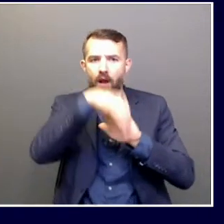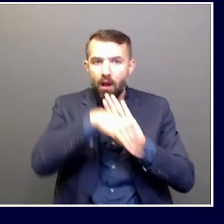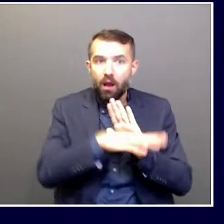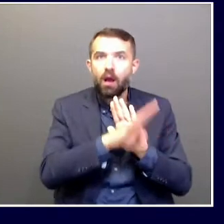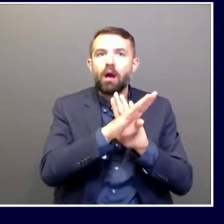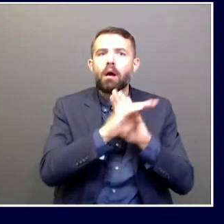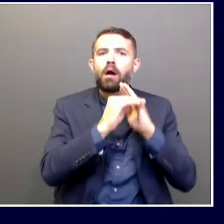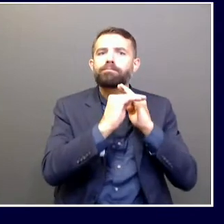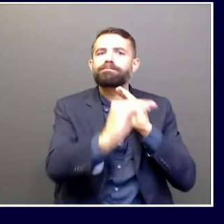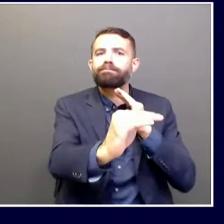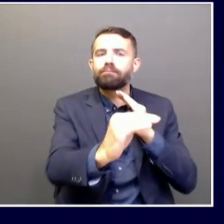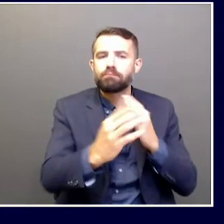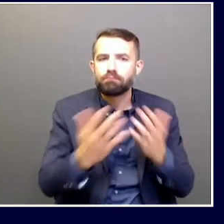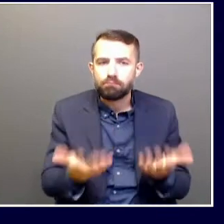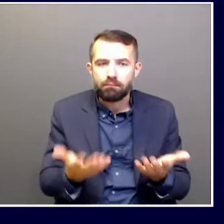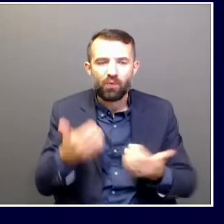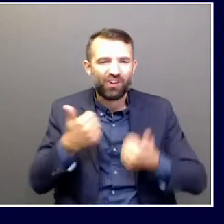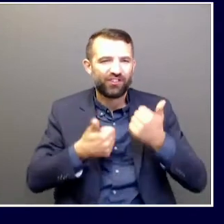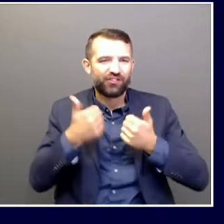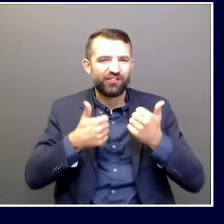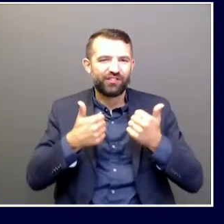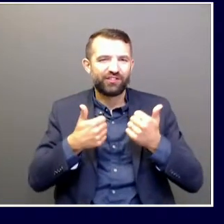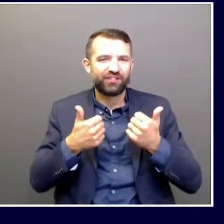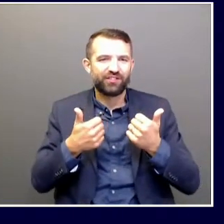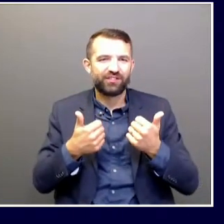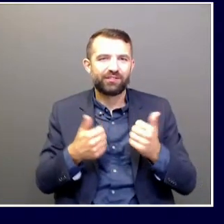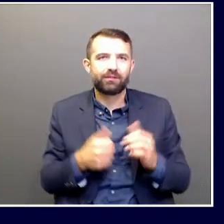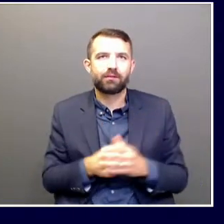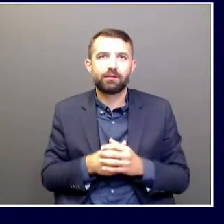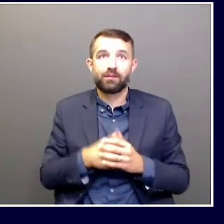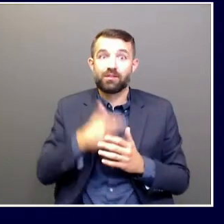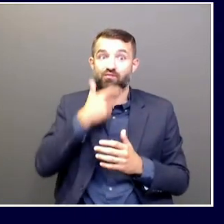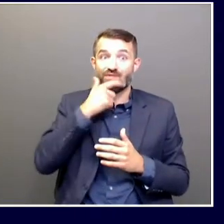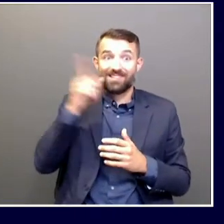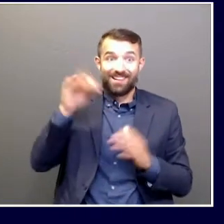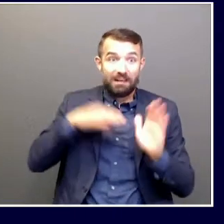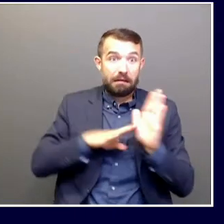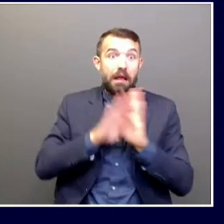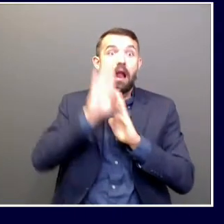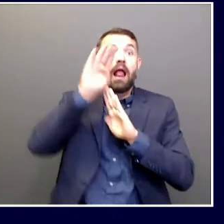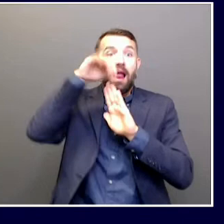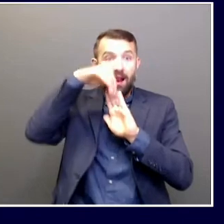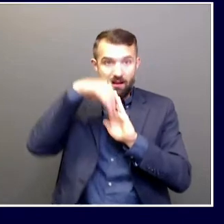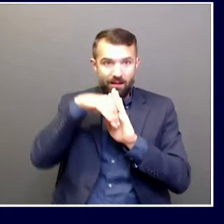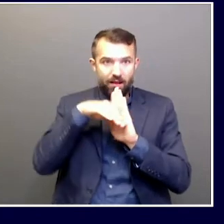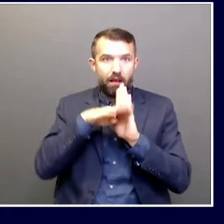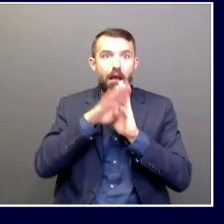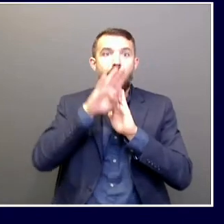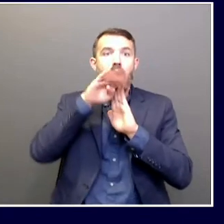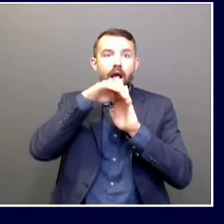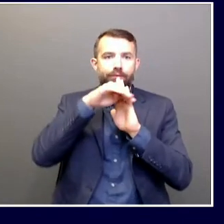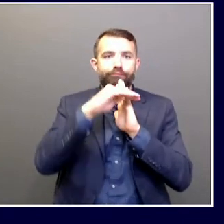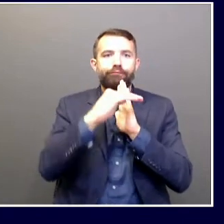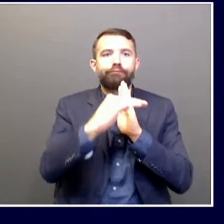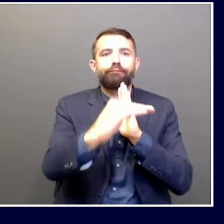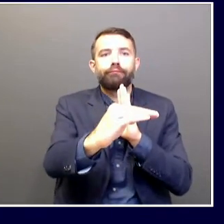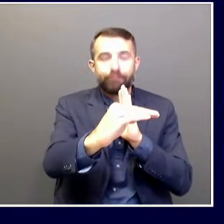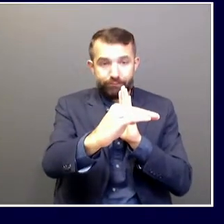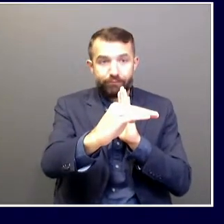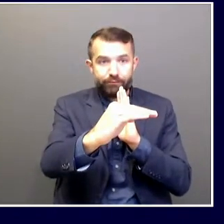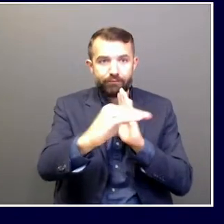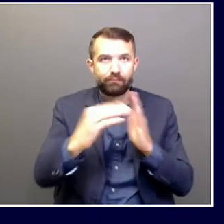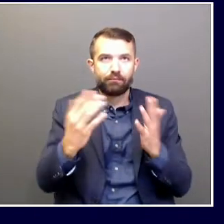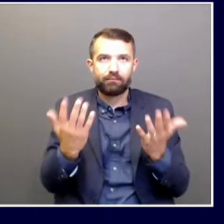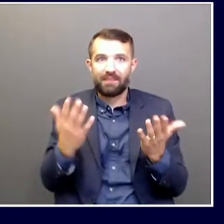Too early to tell on all of that, but stay tuned, which I know you will. If I could just squeeze in one more little thing.